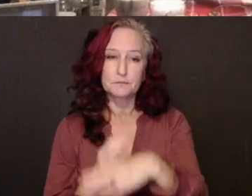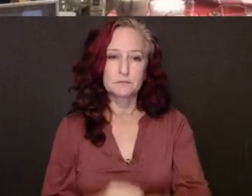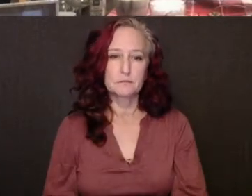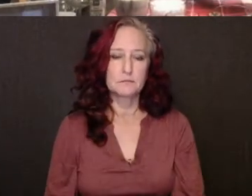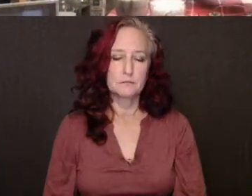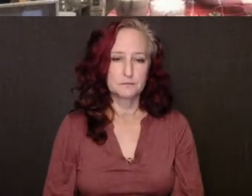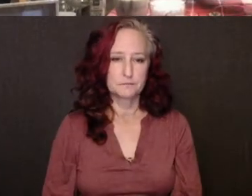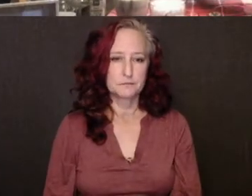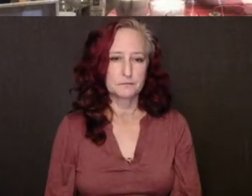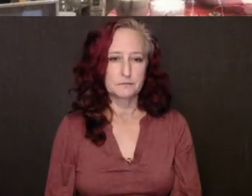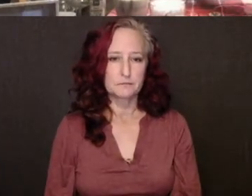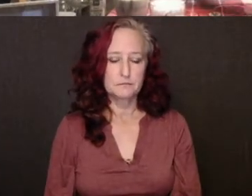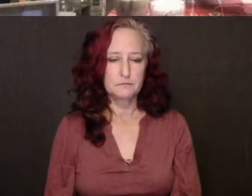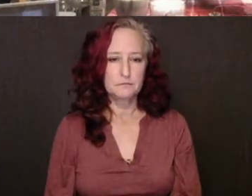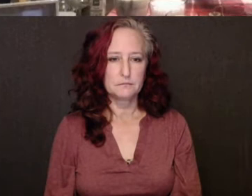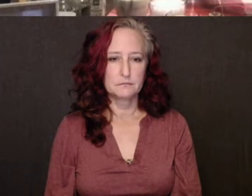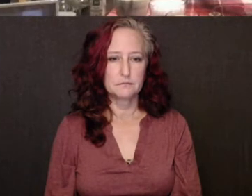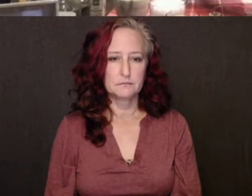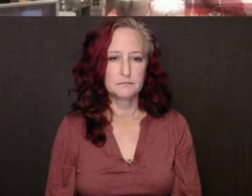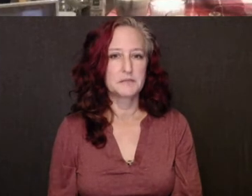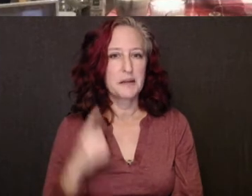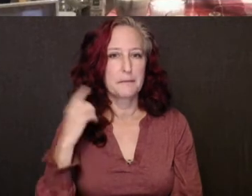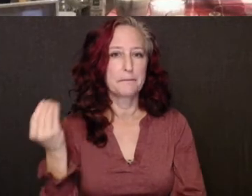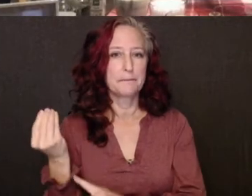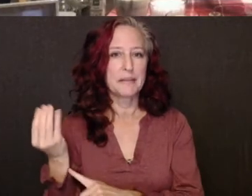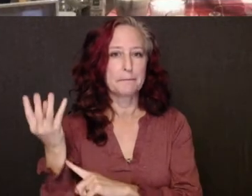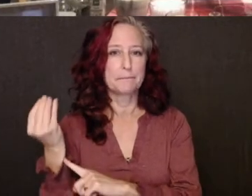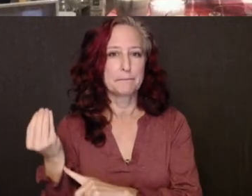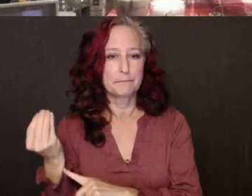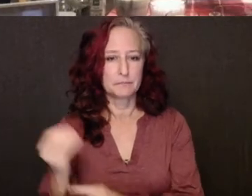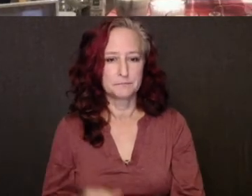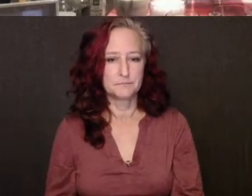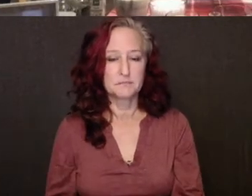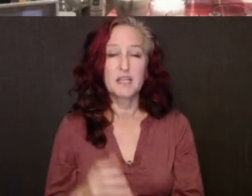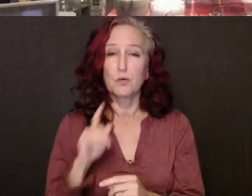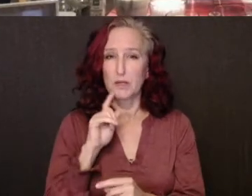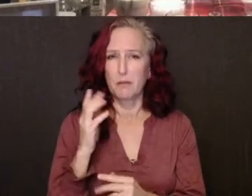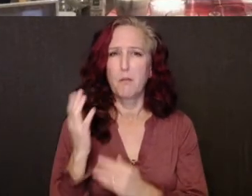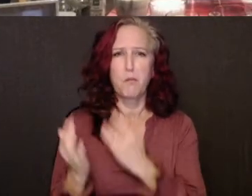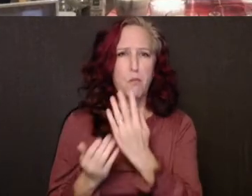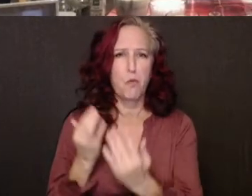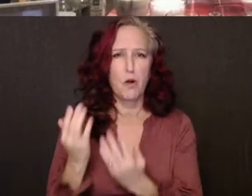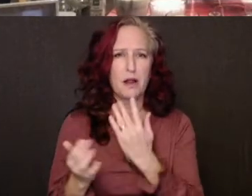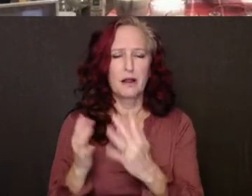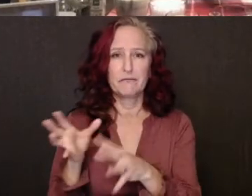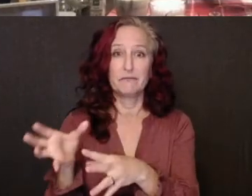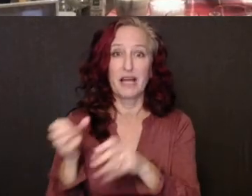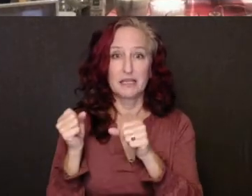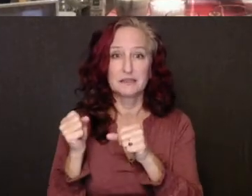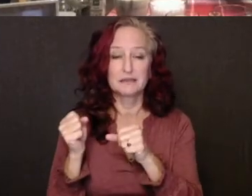milk that I poured out. And I'm going to put it here.